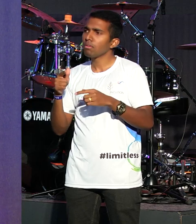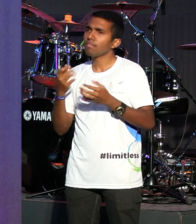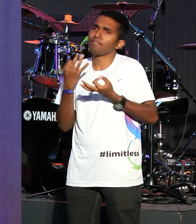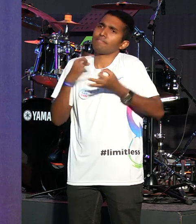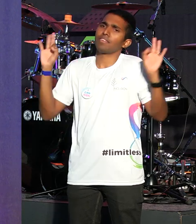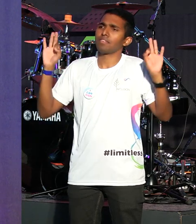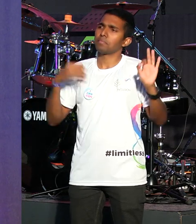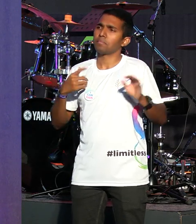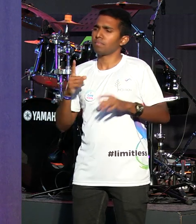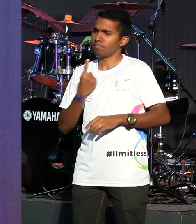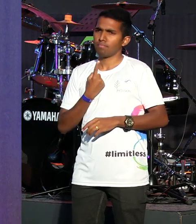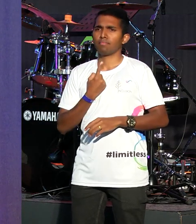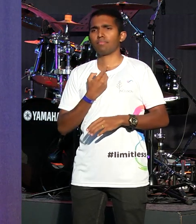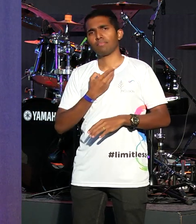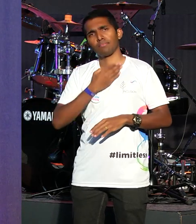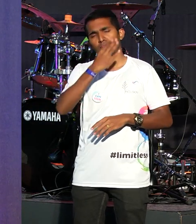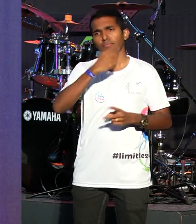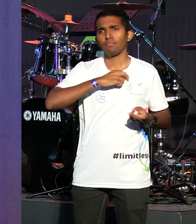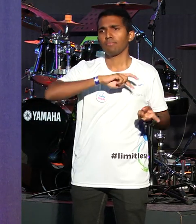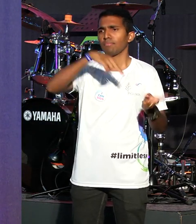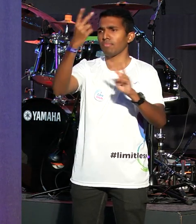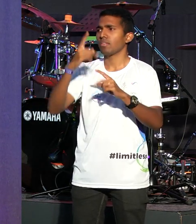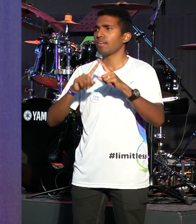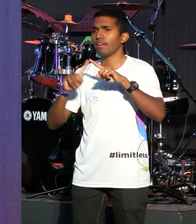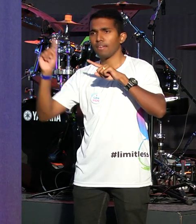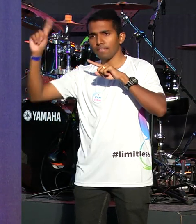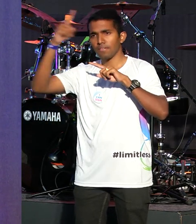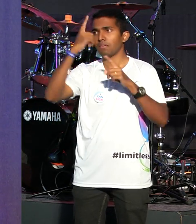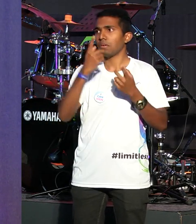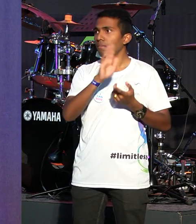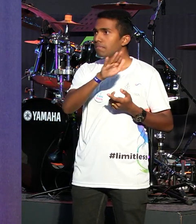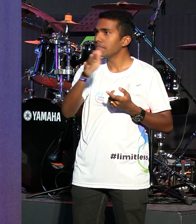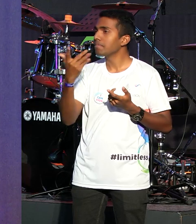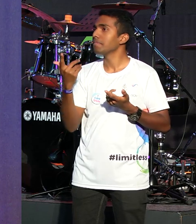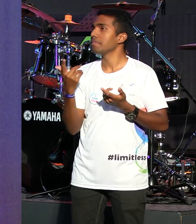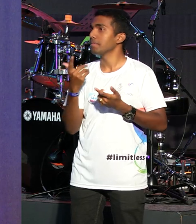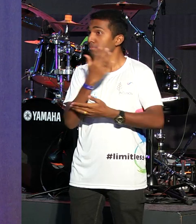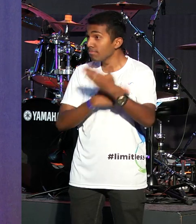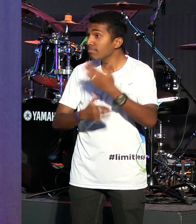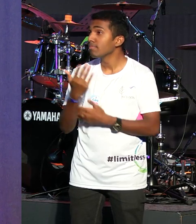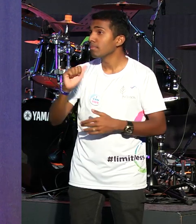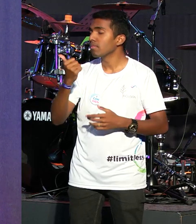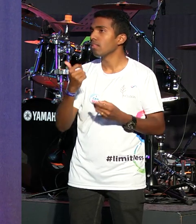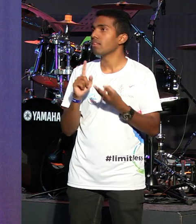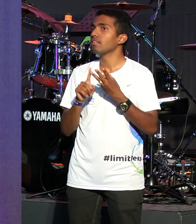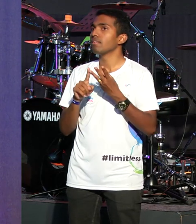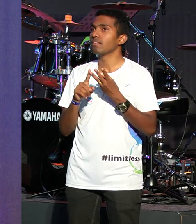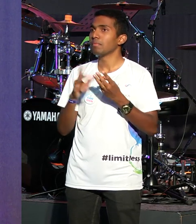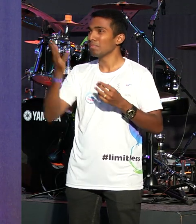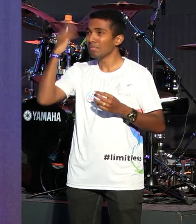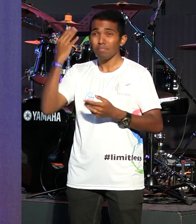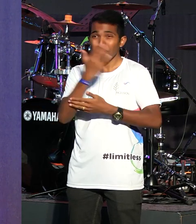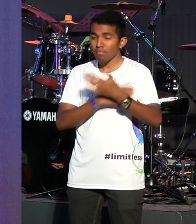metrically provable, but possibly more important, that people are feeling belonging, not